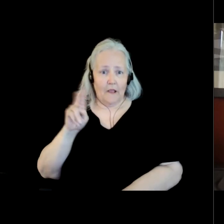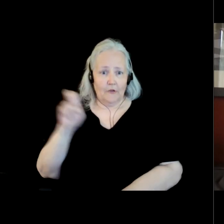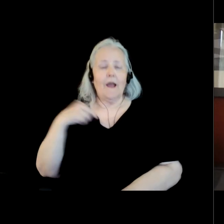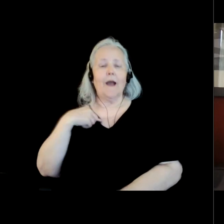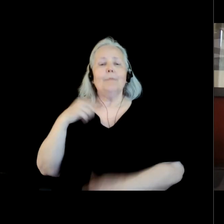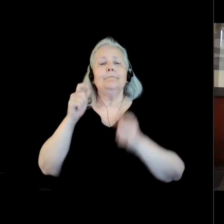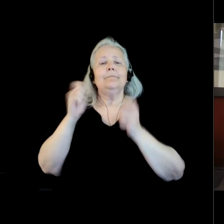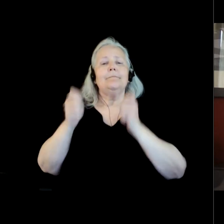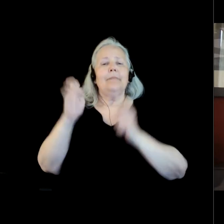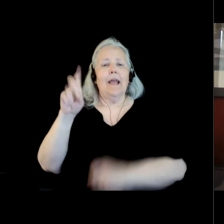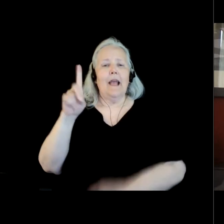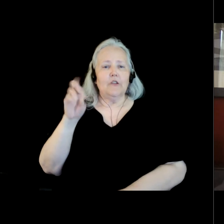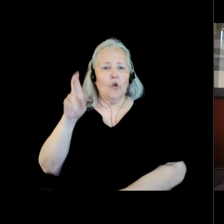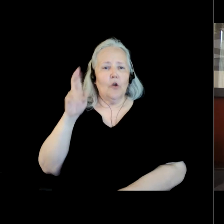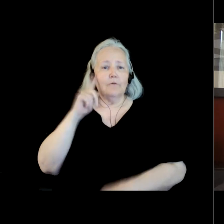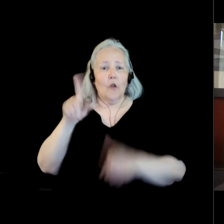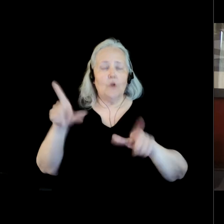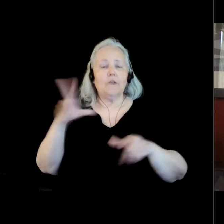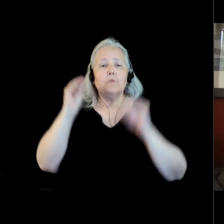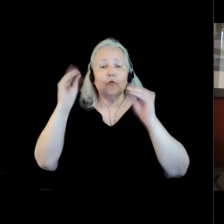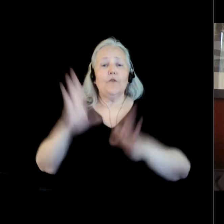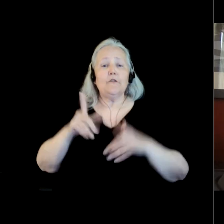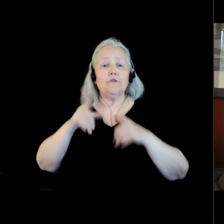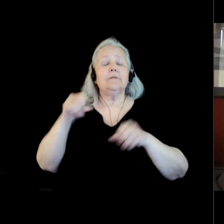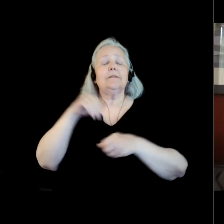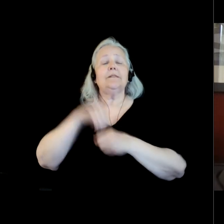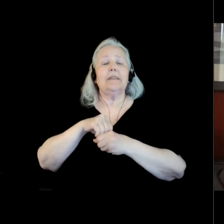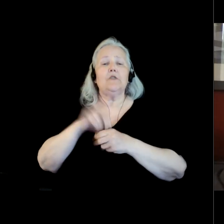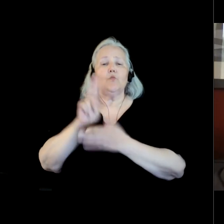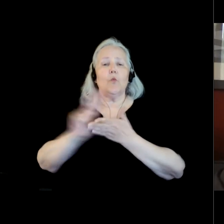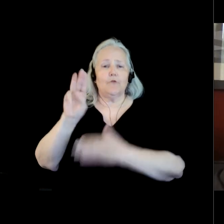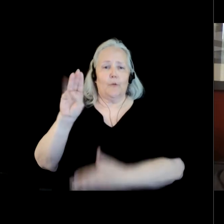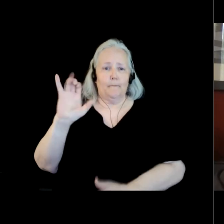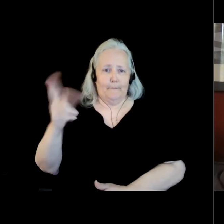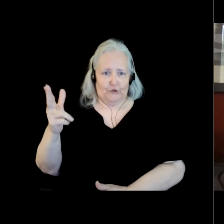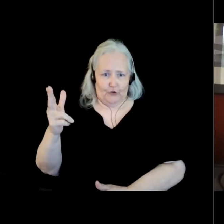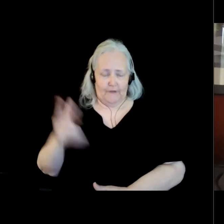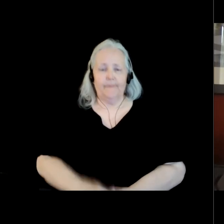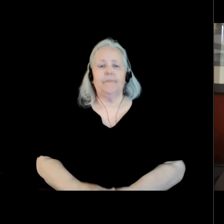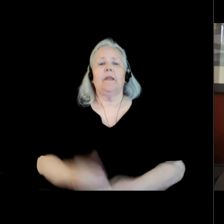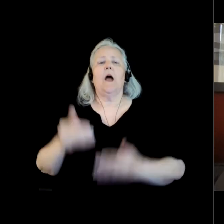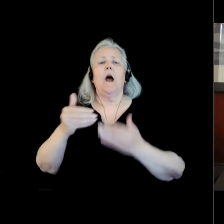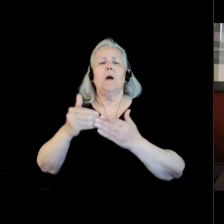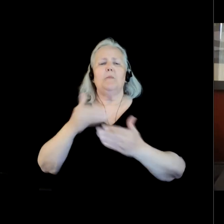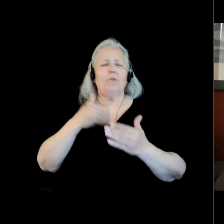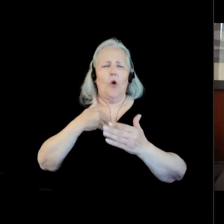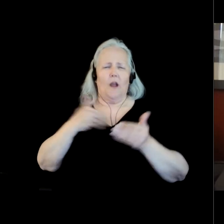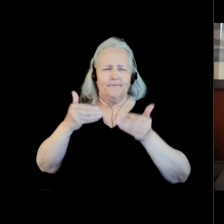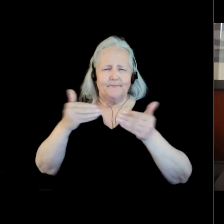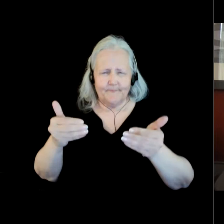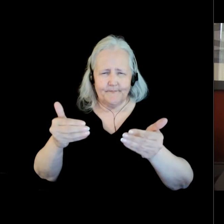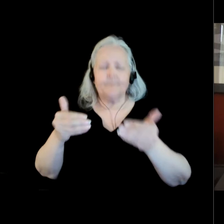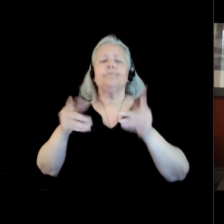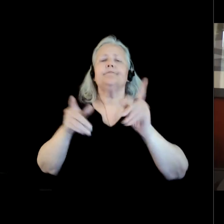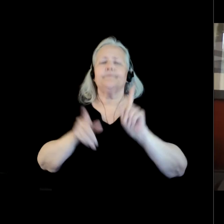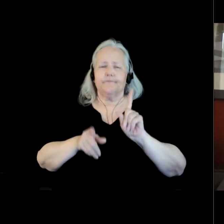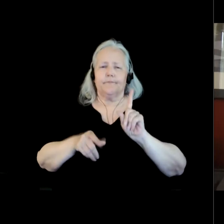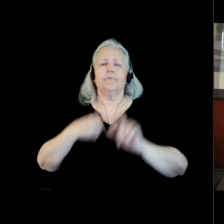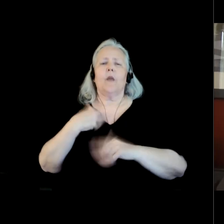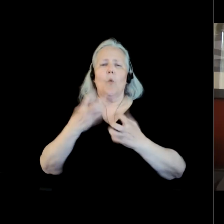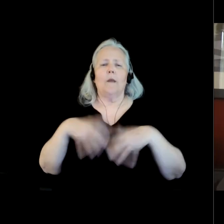a professor of linguistics at the University of Michigan. Before I get any further into this presentation, I just want to take a moment